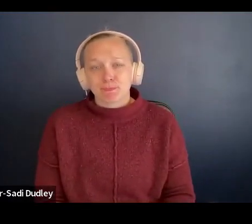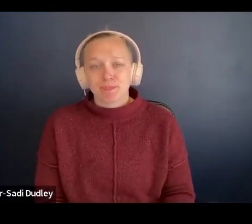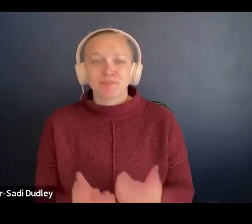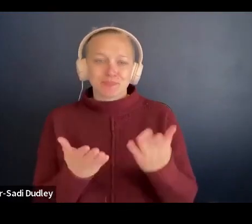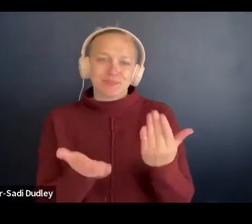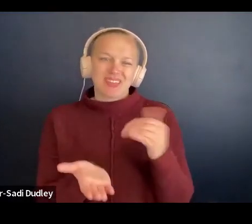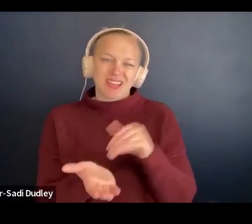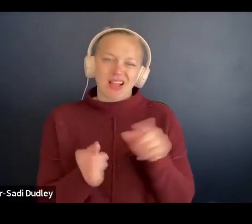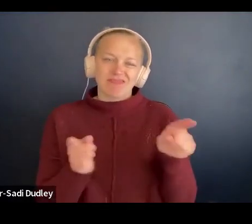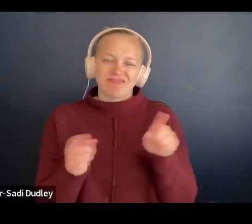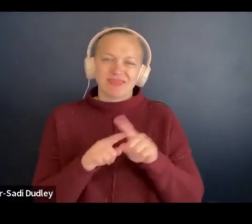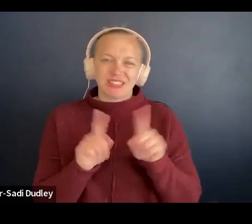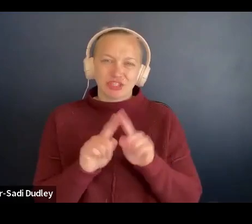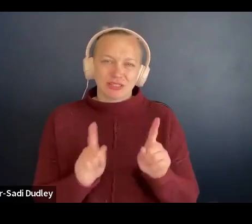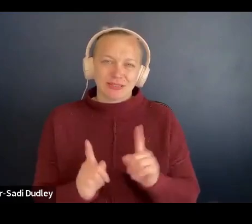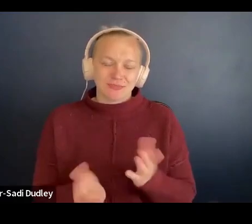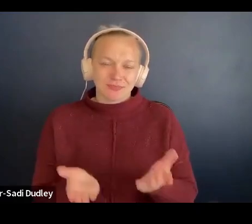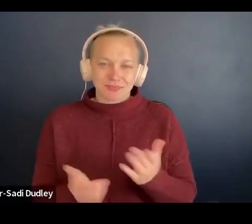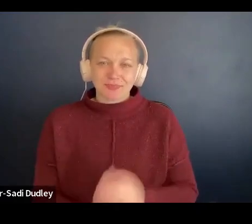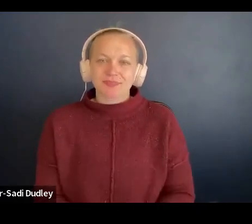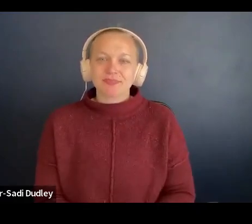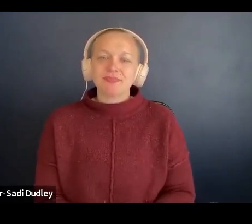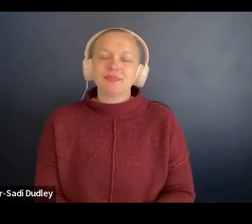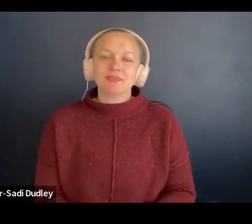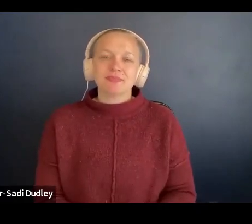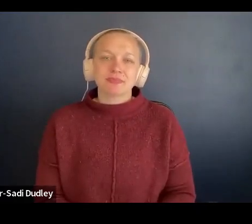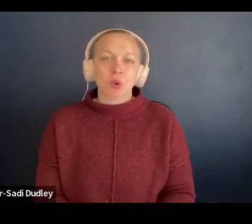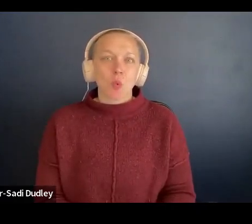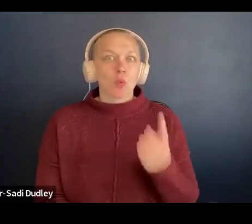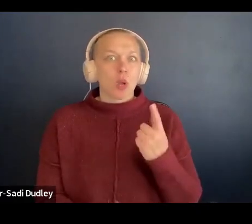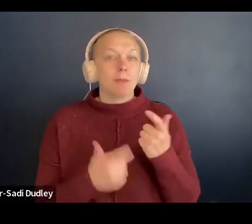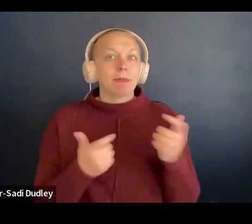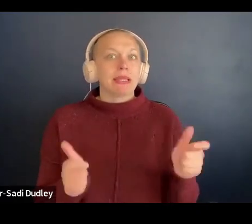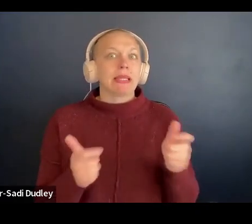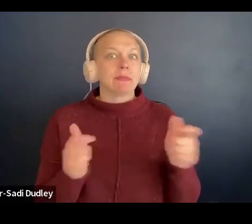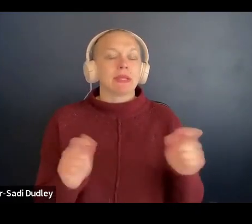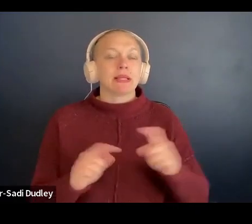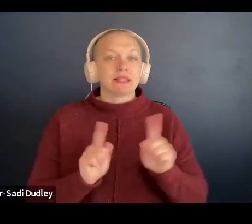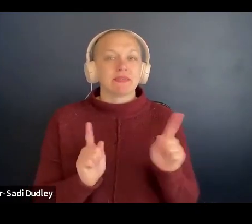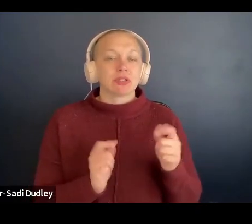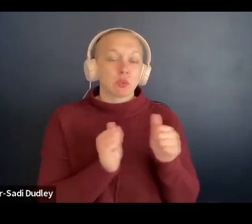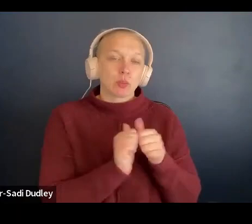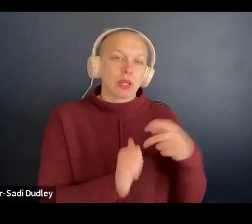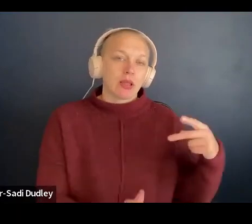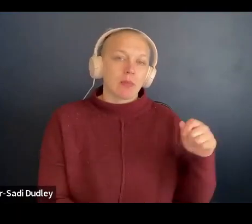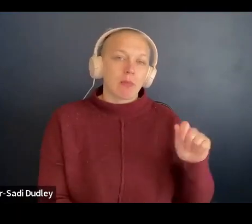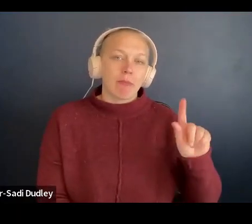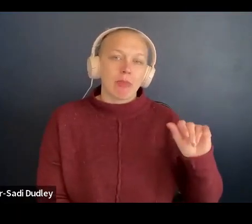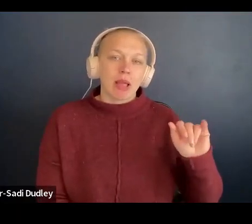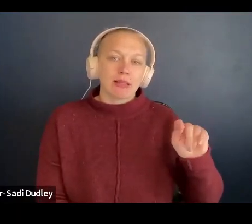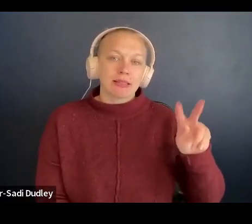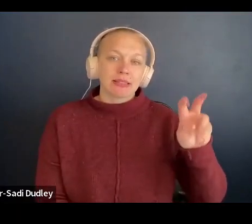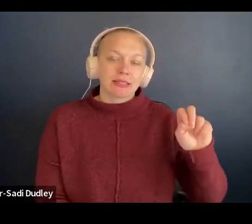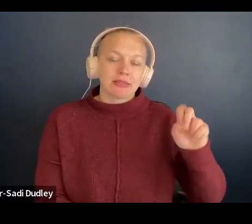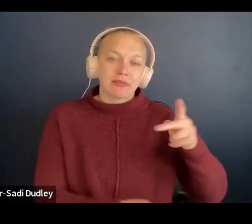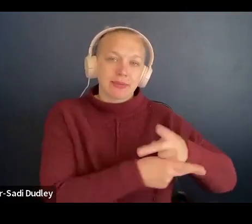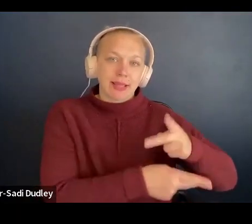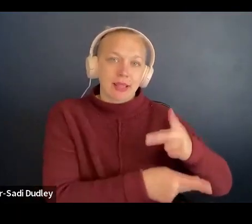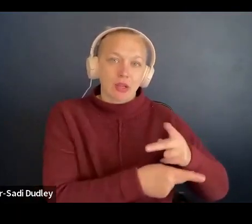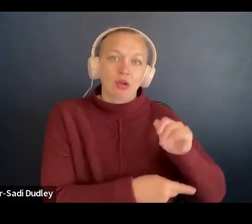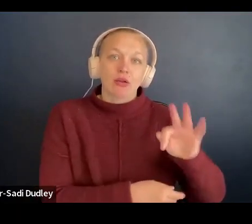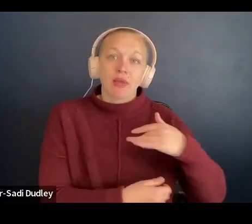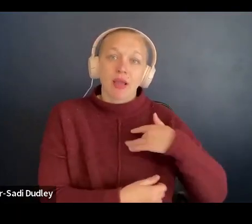So again, just some differences with hospice and palliative care. One big thing is that with palliative care, if you're getting some symptom and